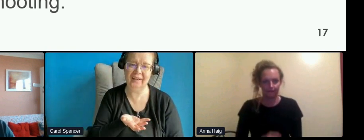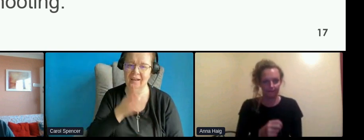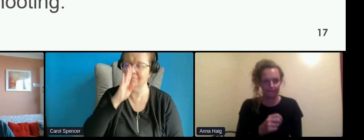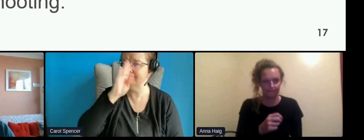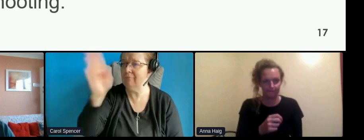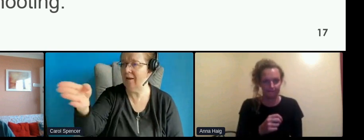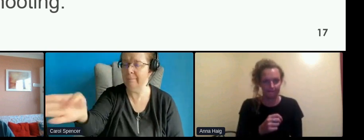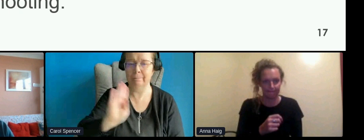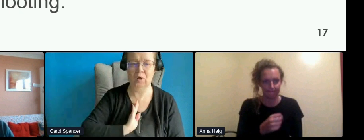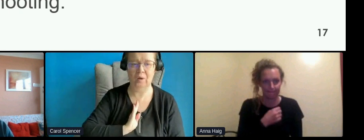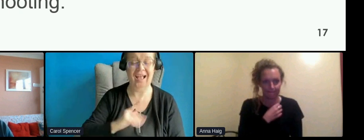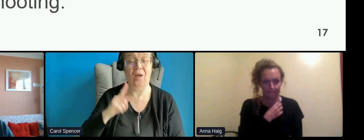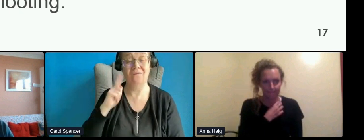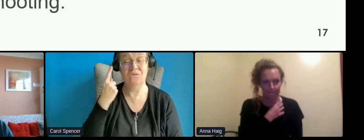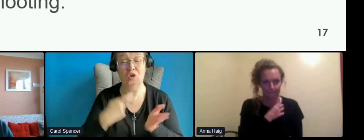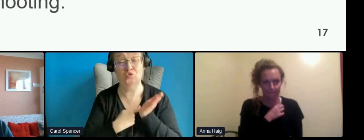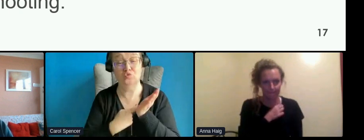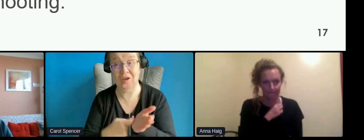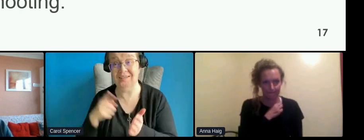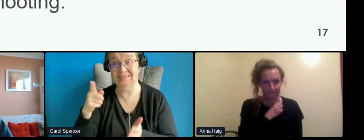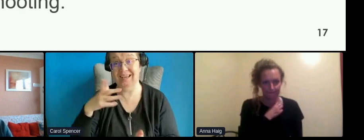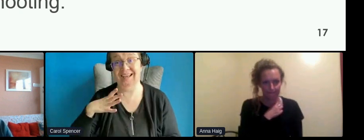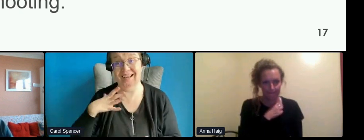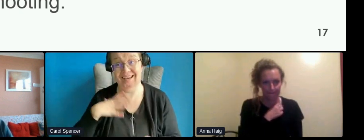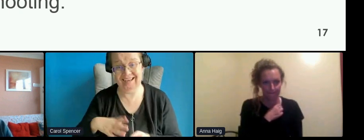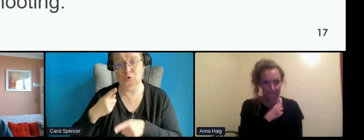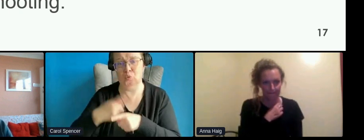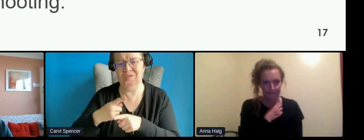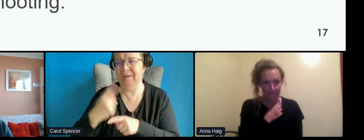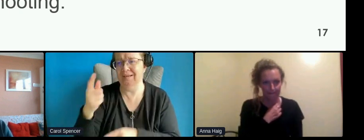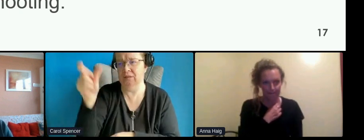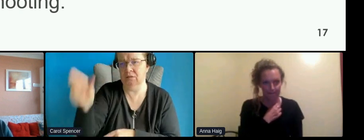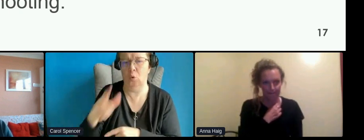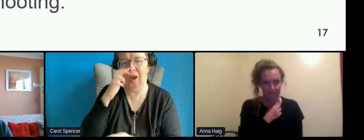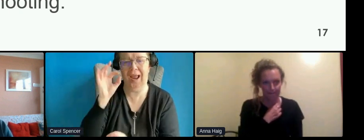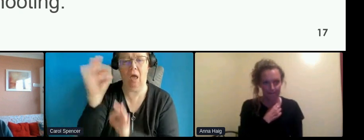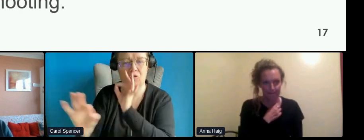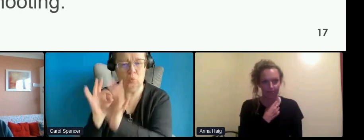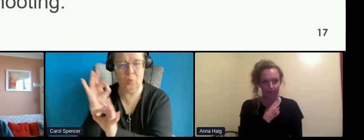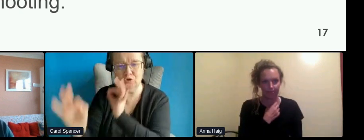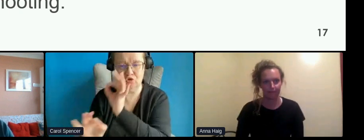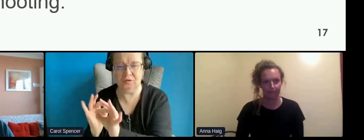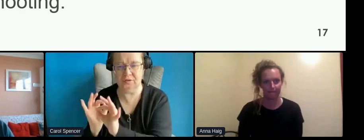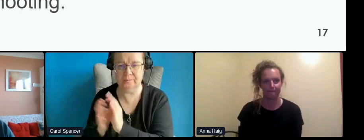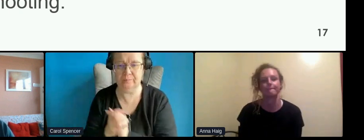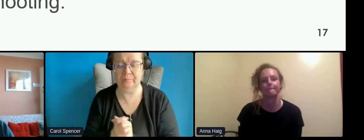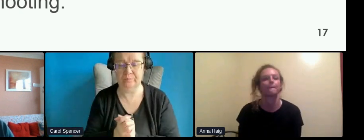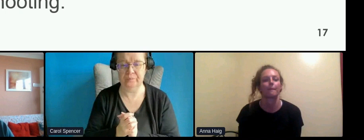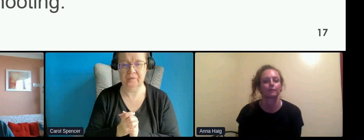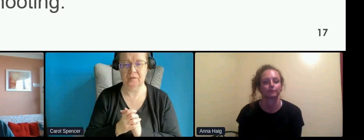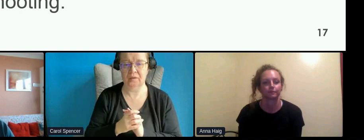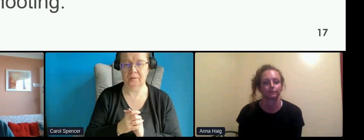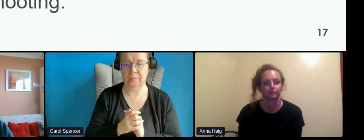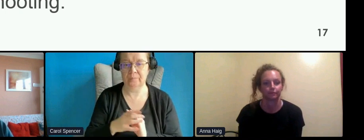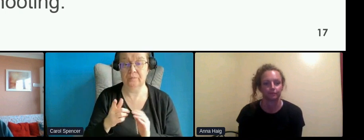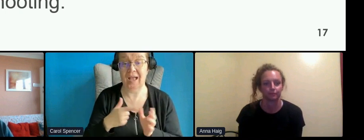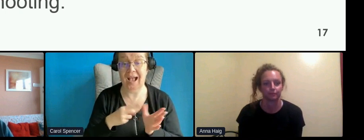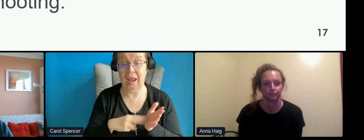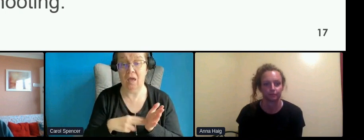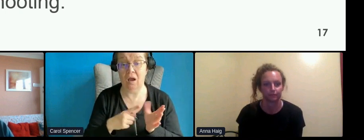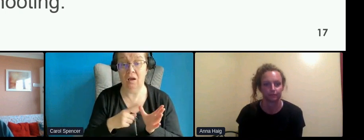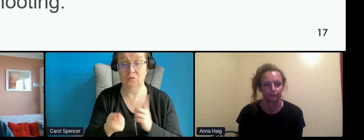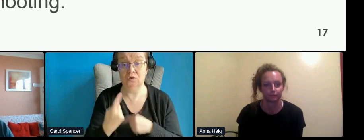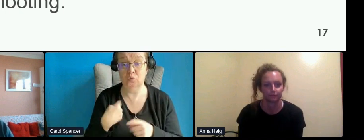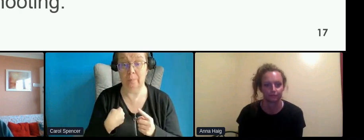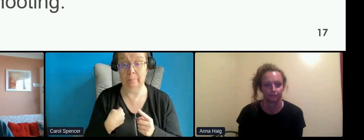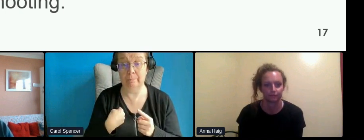So our first recommendation is that customers need to be able to speak to someone to ask questions. The person they speak to needs to be able to answer their